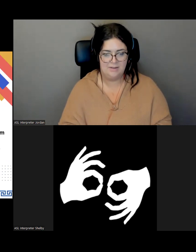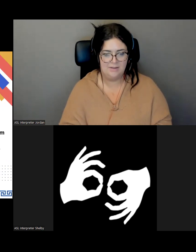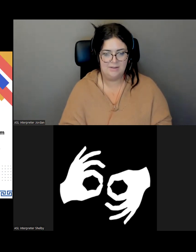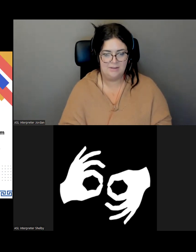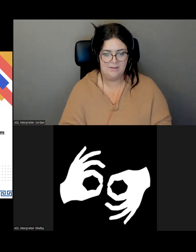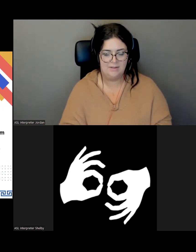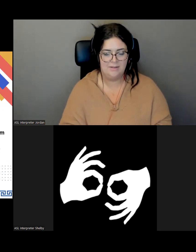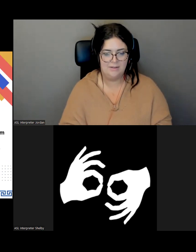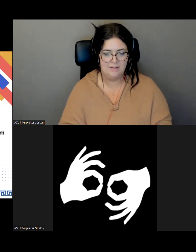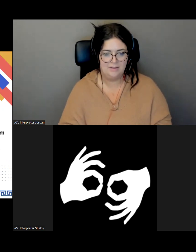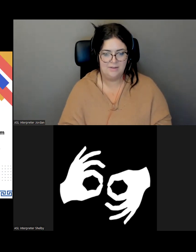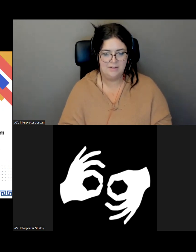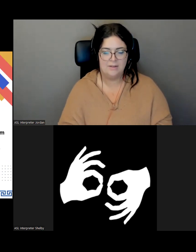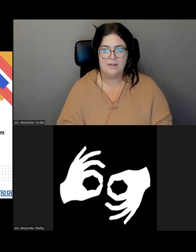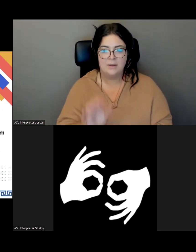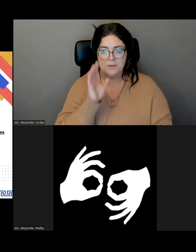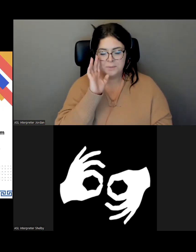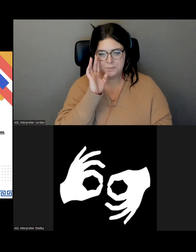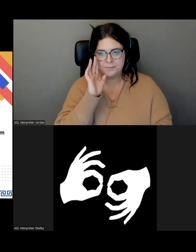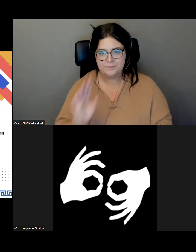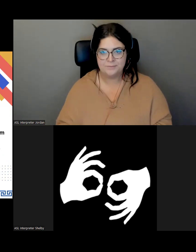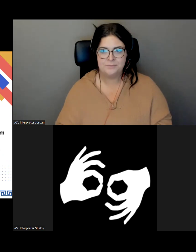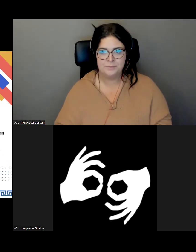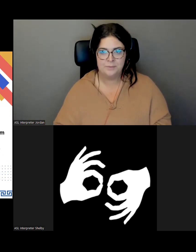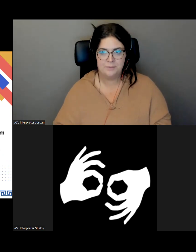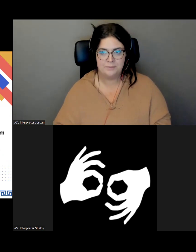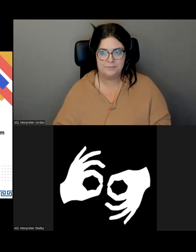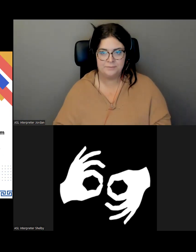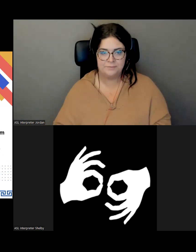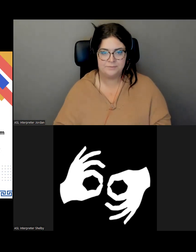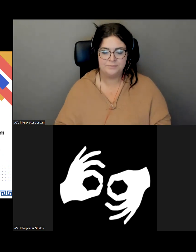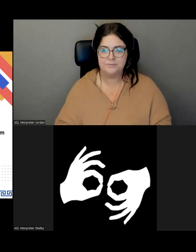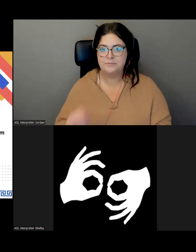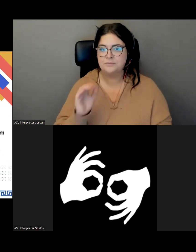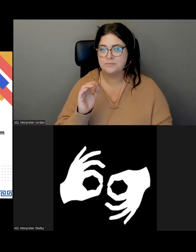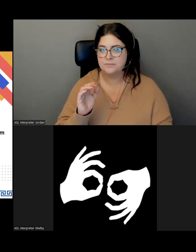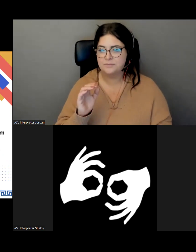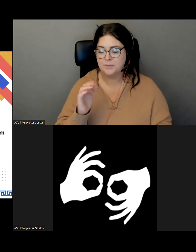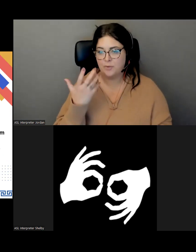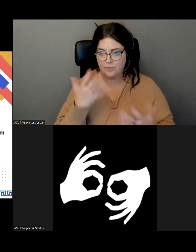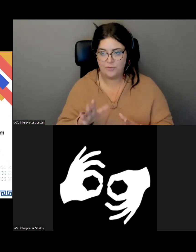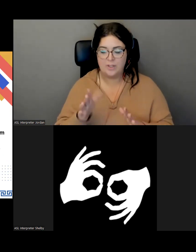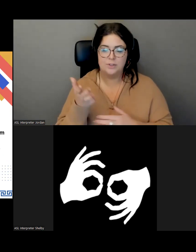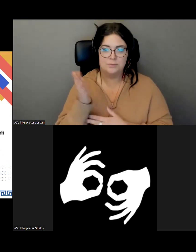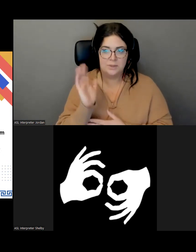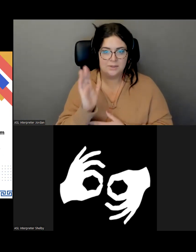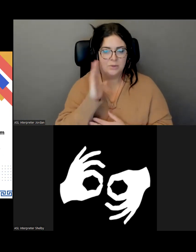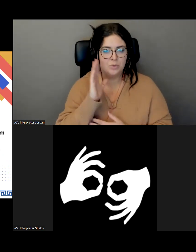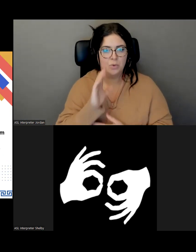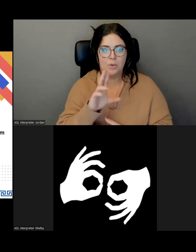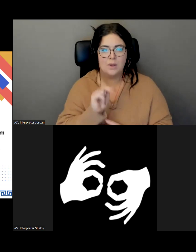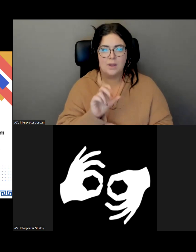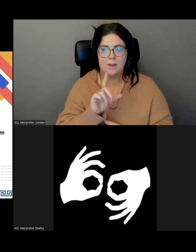end of today, you'll be able to navigate NLPL's website. You'll be able to remember how to sign up